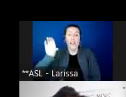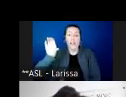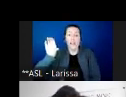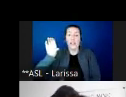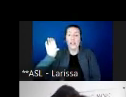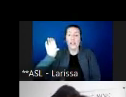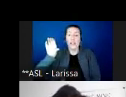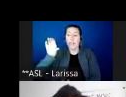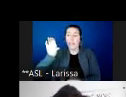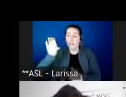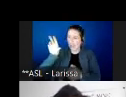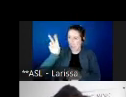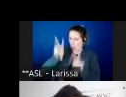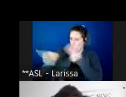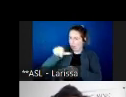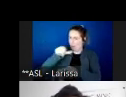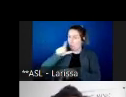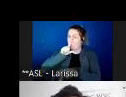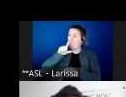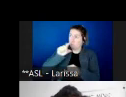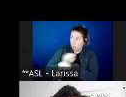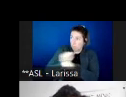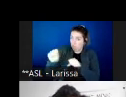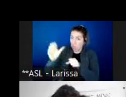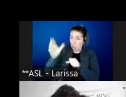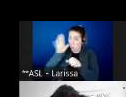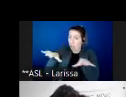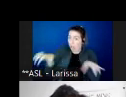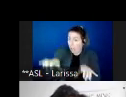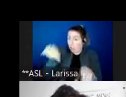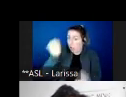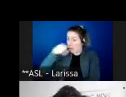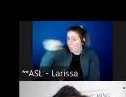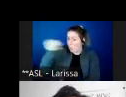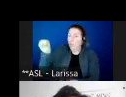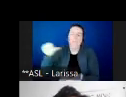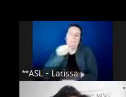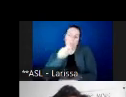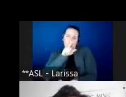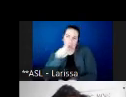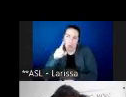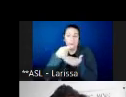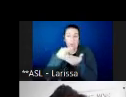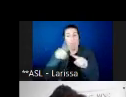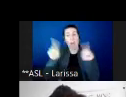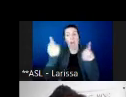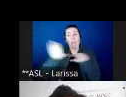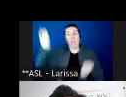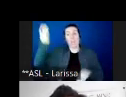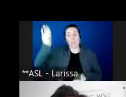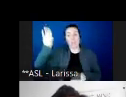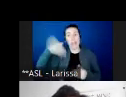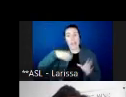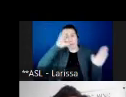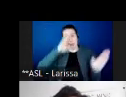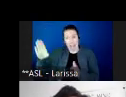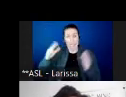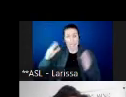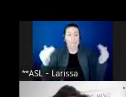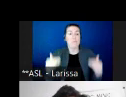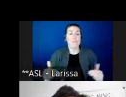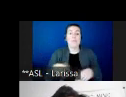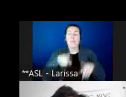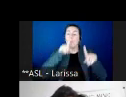it's too early to tell if it will deliver meaningful change. Another thing to note with the report card is that